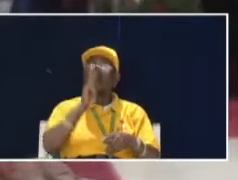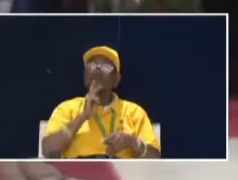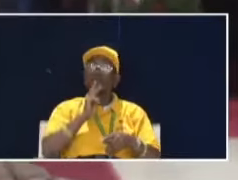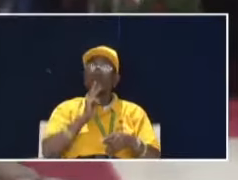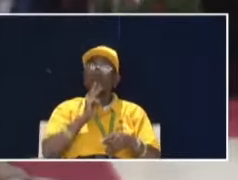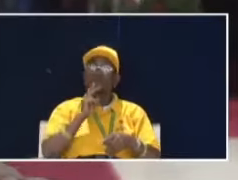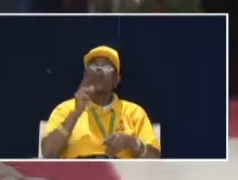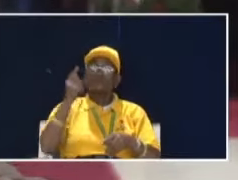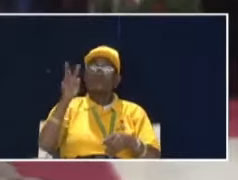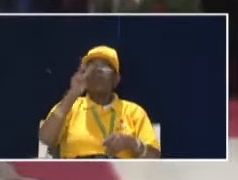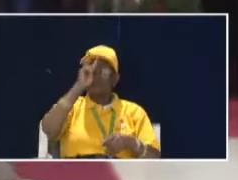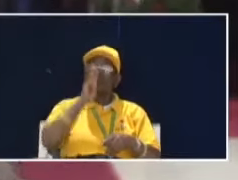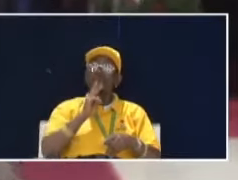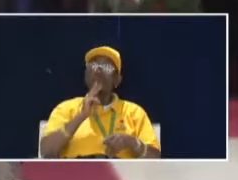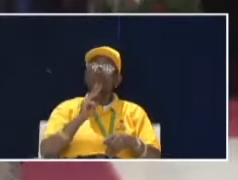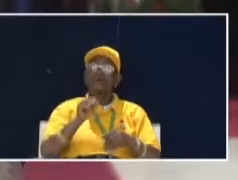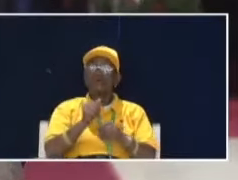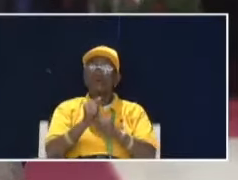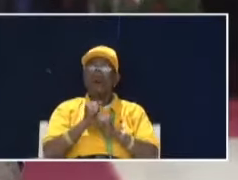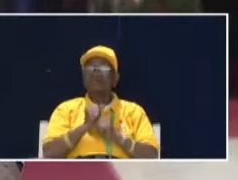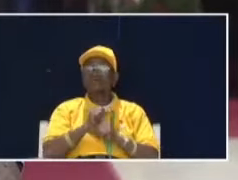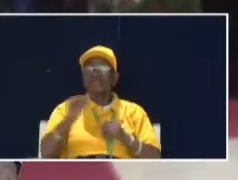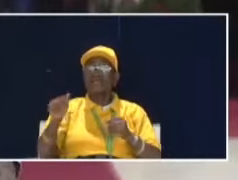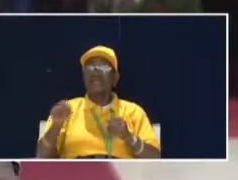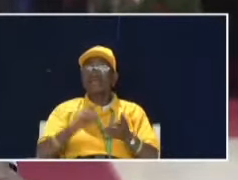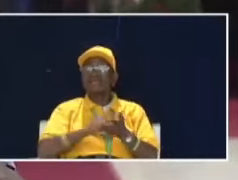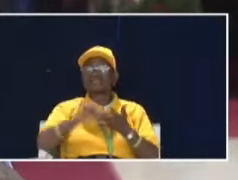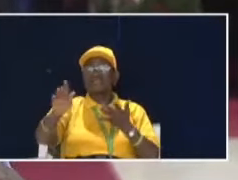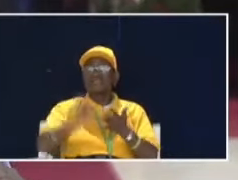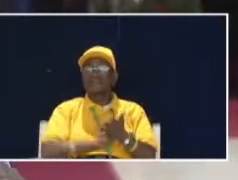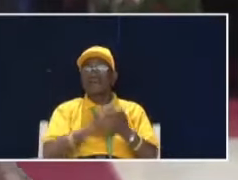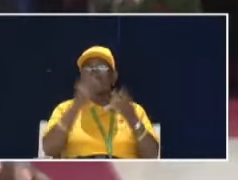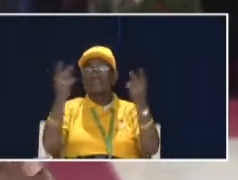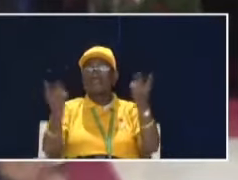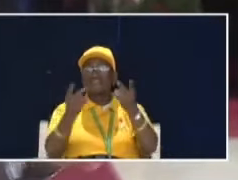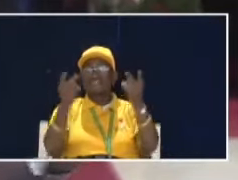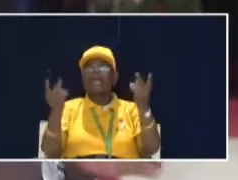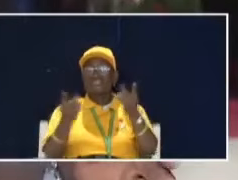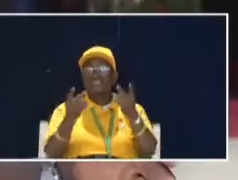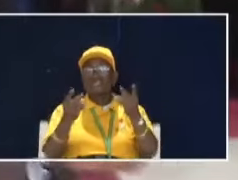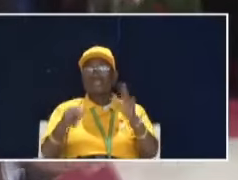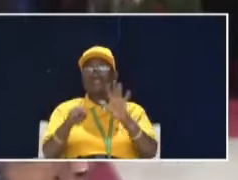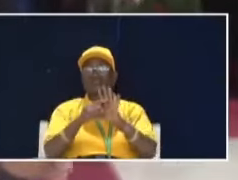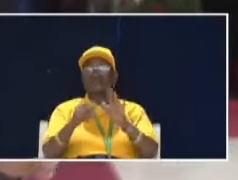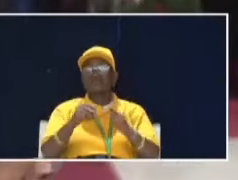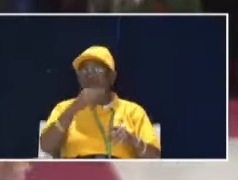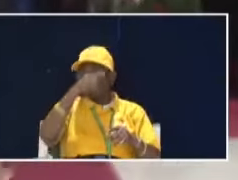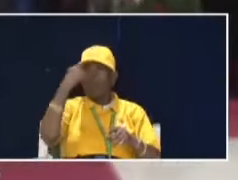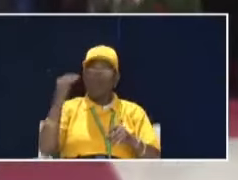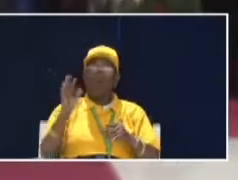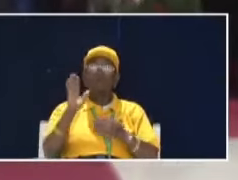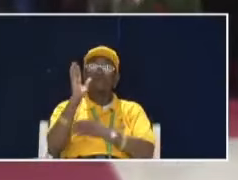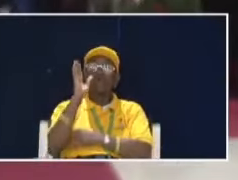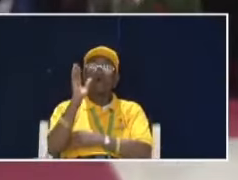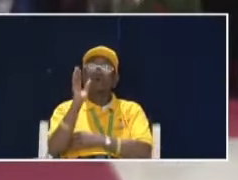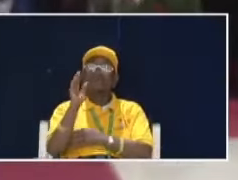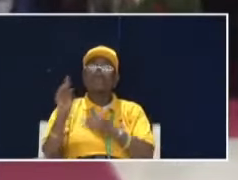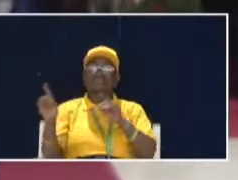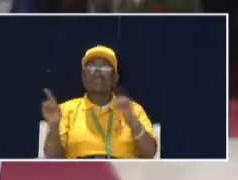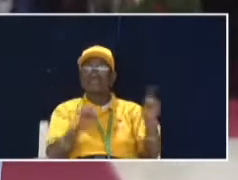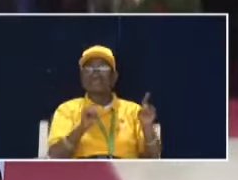The widow got a divine visitation because God did some